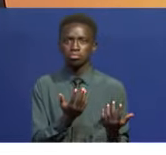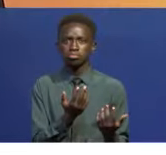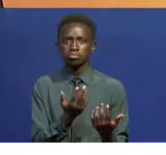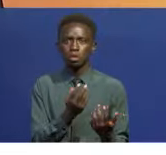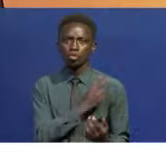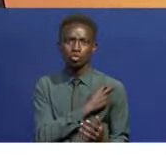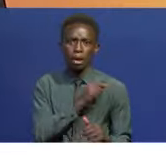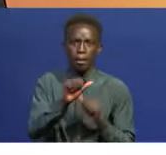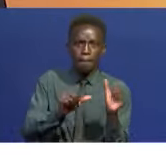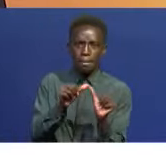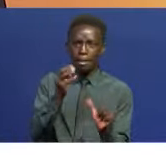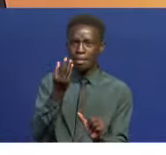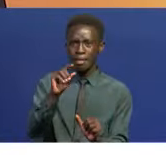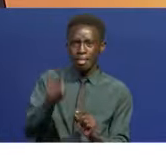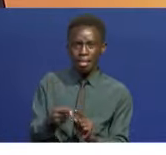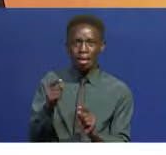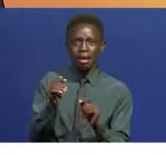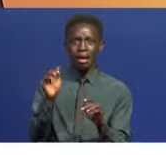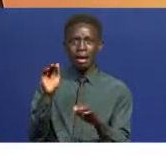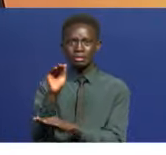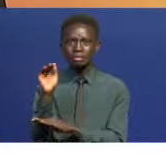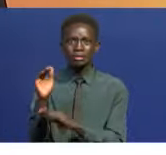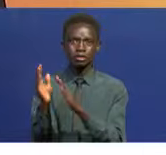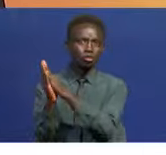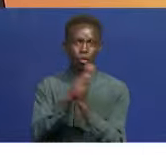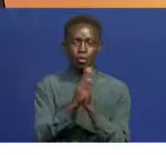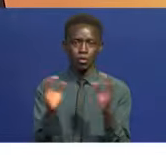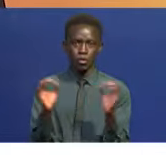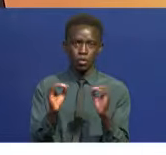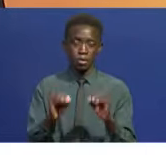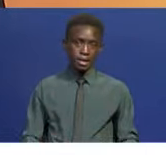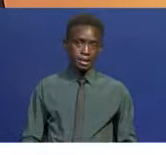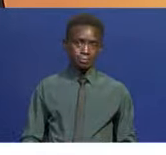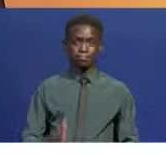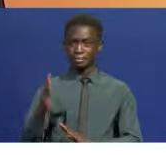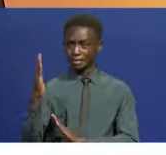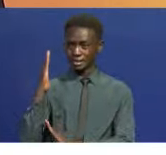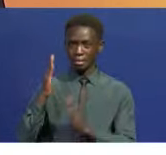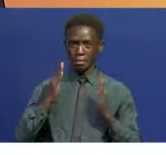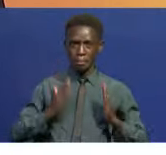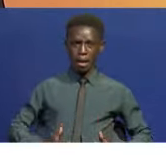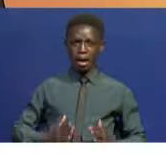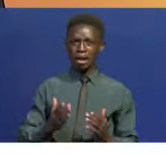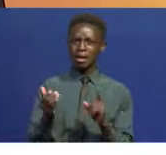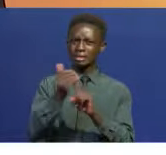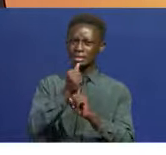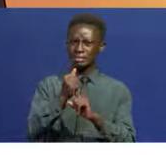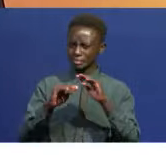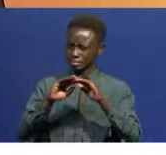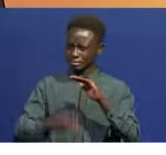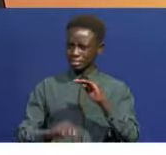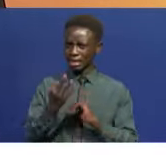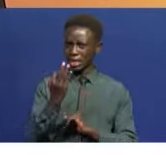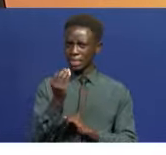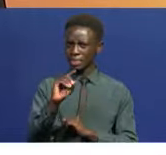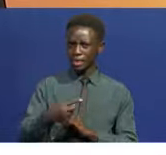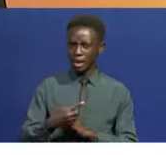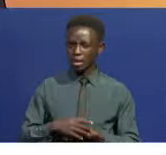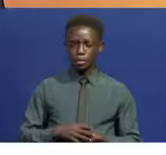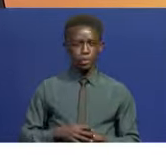Kenya Police Service earns much less than 30,000. Much less than 30,000. This is a person that is employed